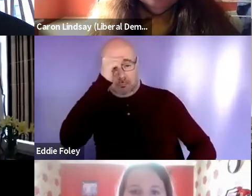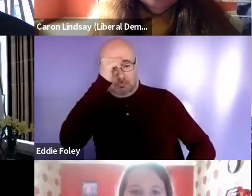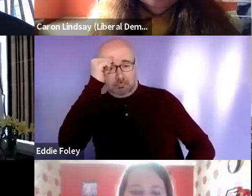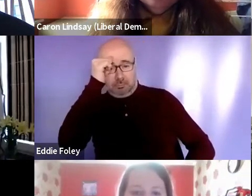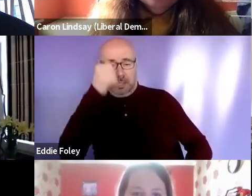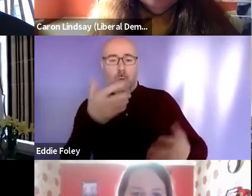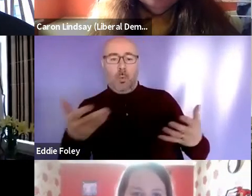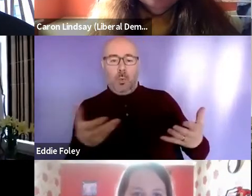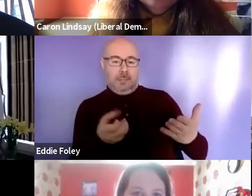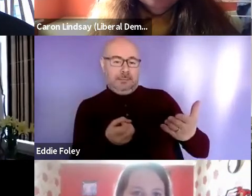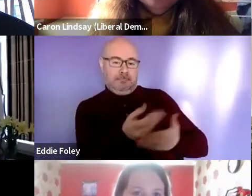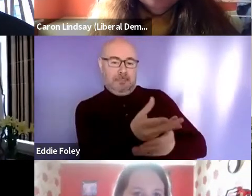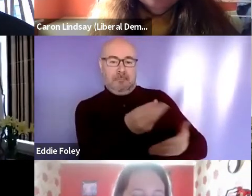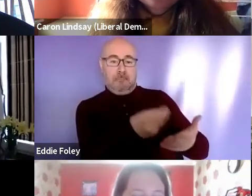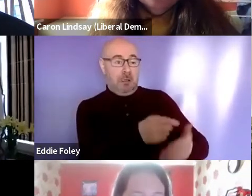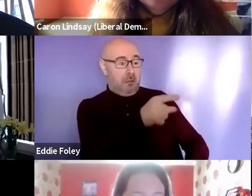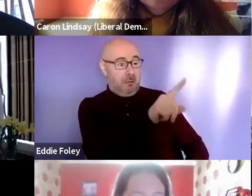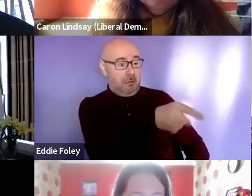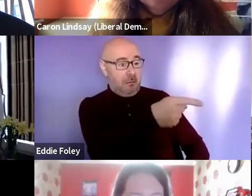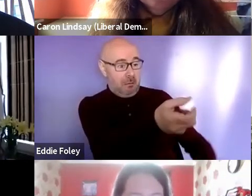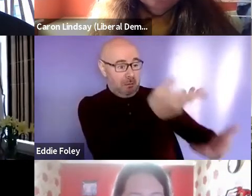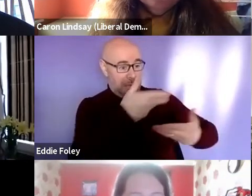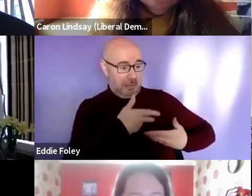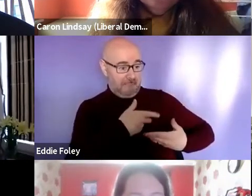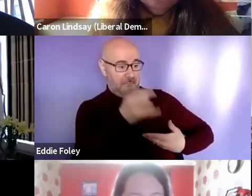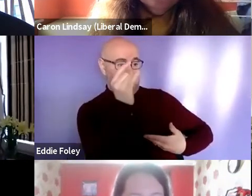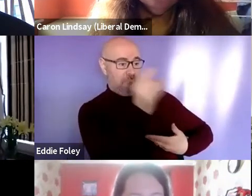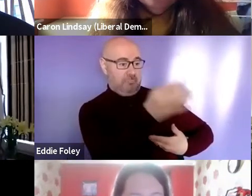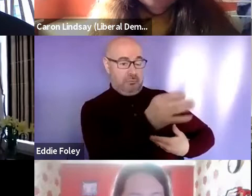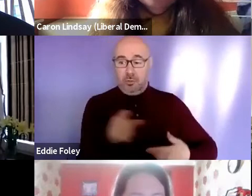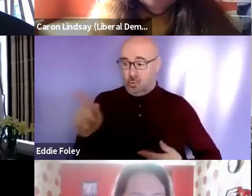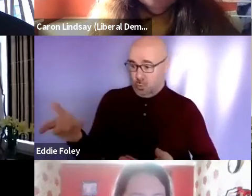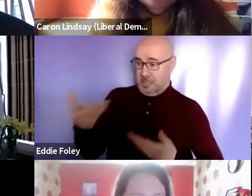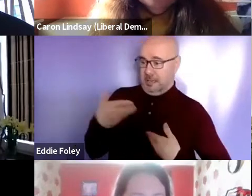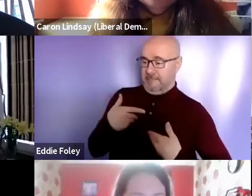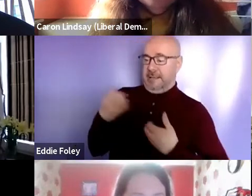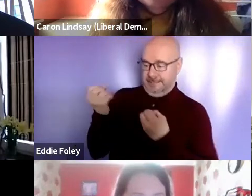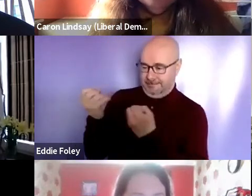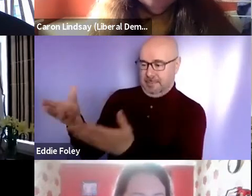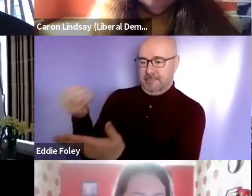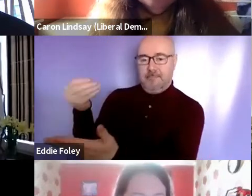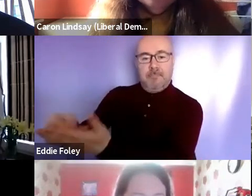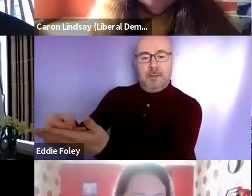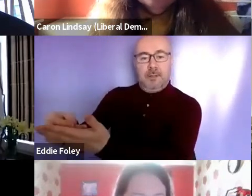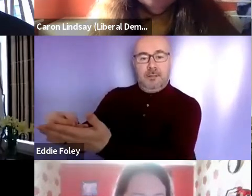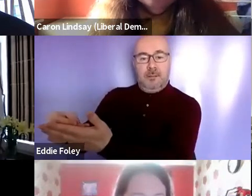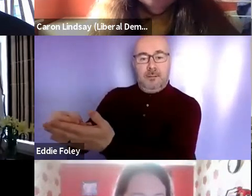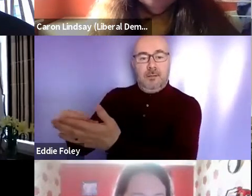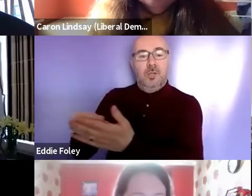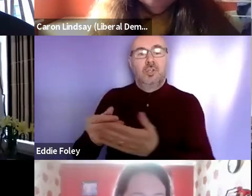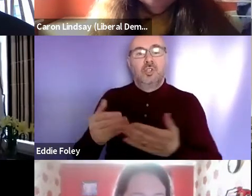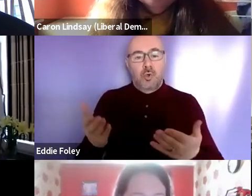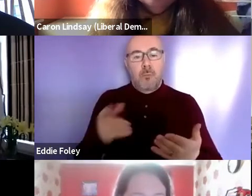then let's go and spend our money in other places. But I do think changing place toilets will make a big difference